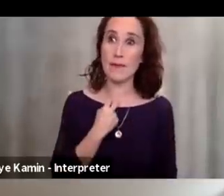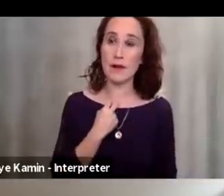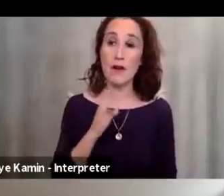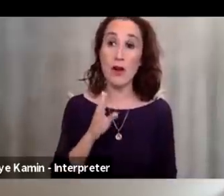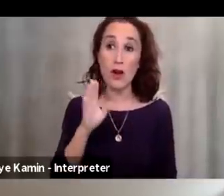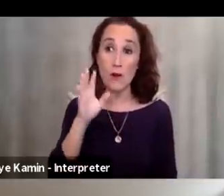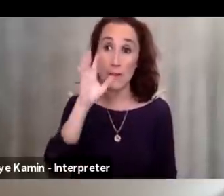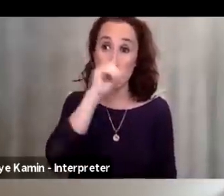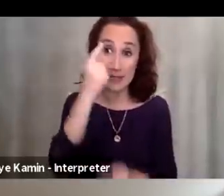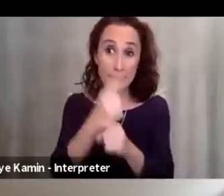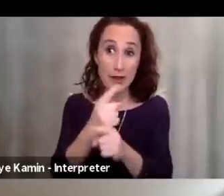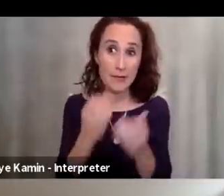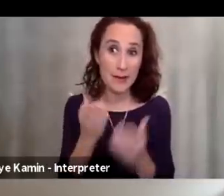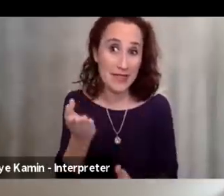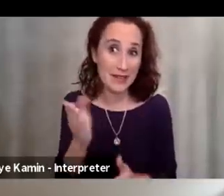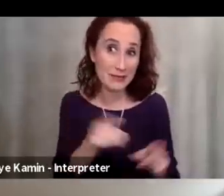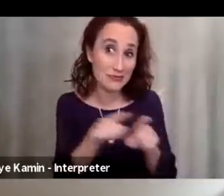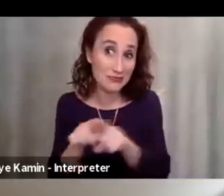brother might be there as well.